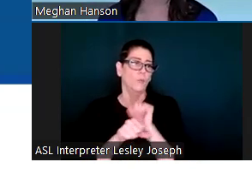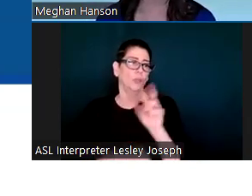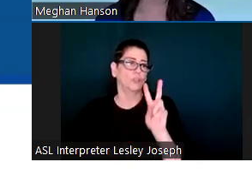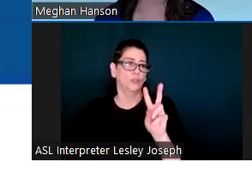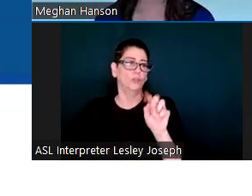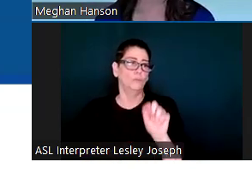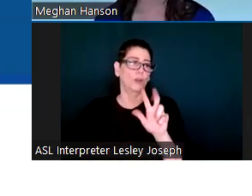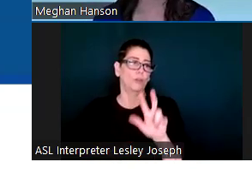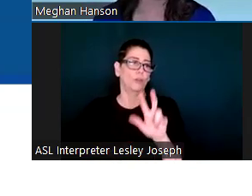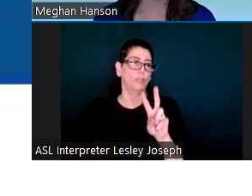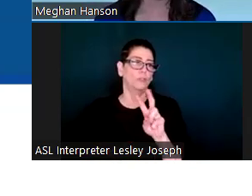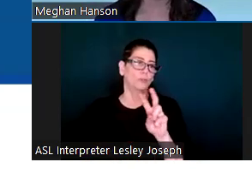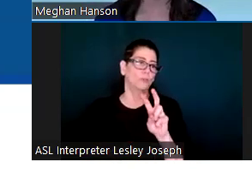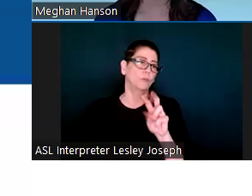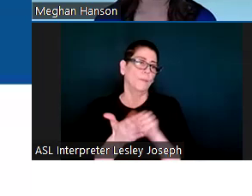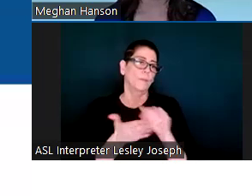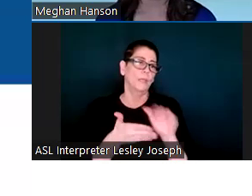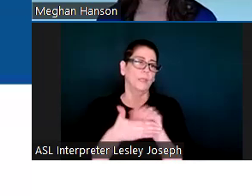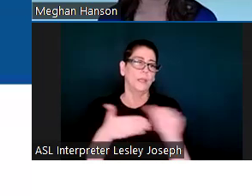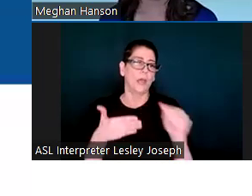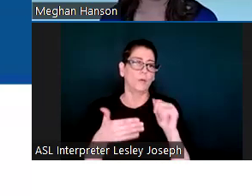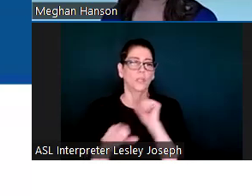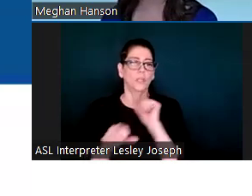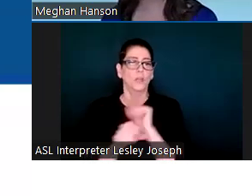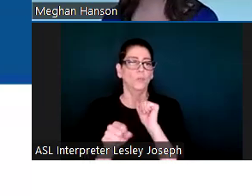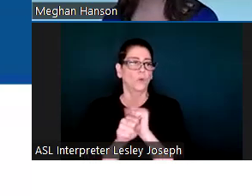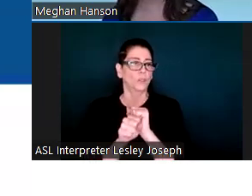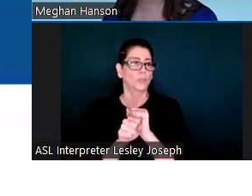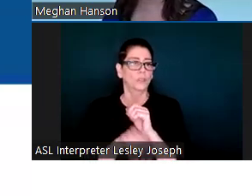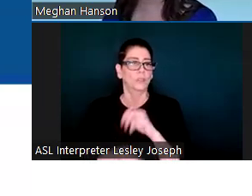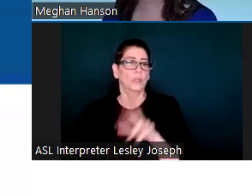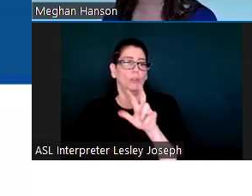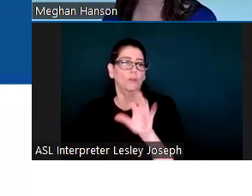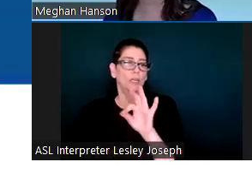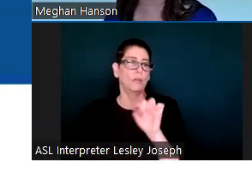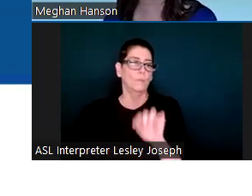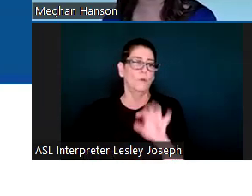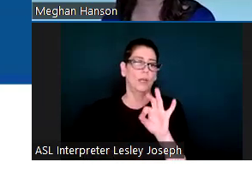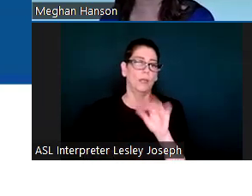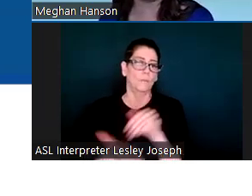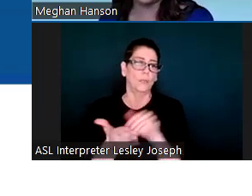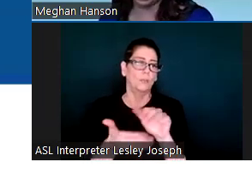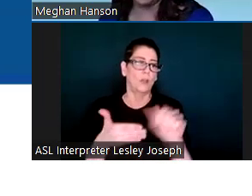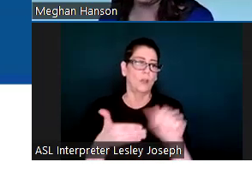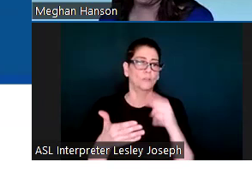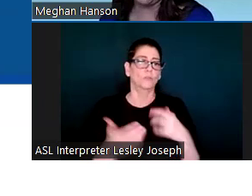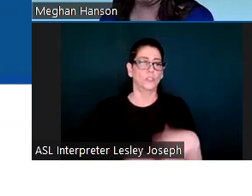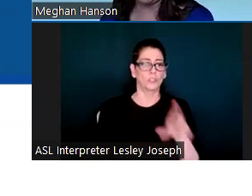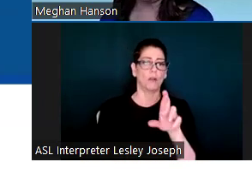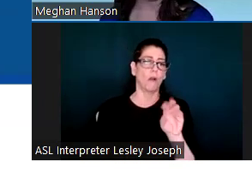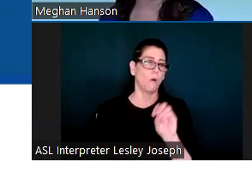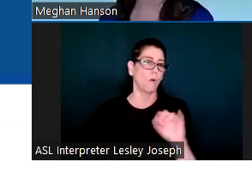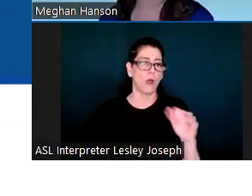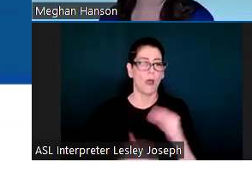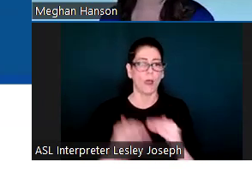and earned $39 million, almost $40 million amongst themselves, which is a return on investment of $2 for every dollar spent on this